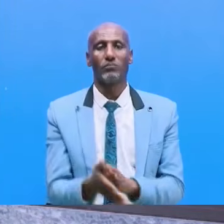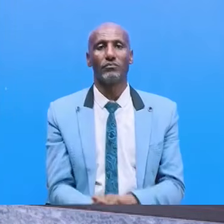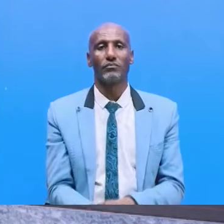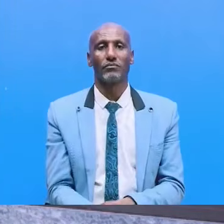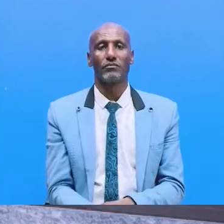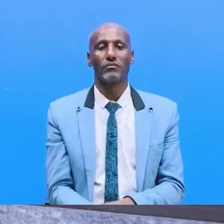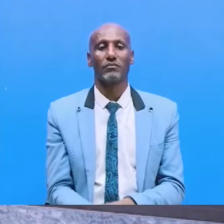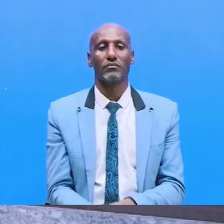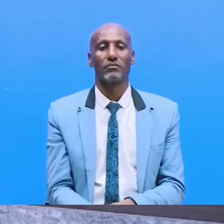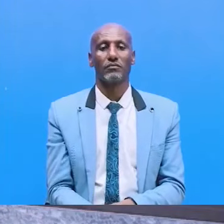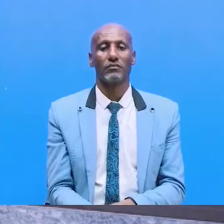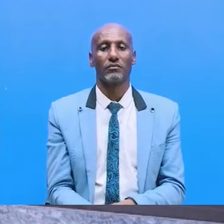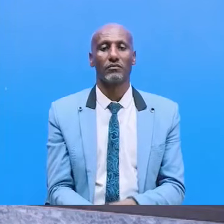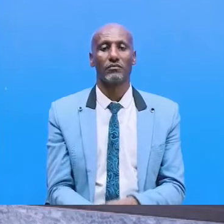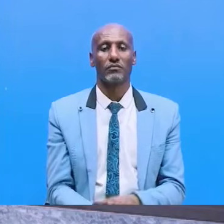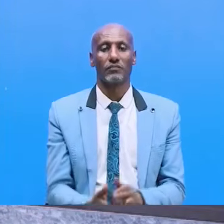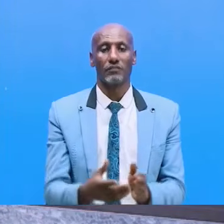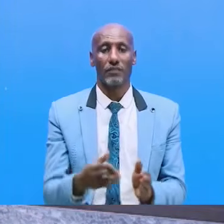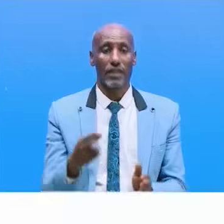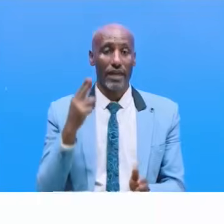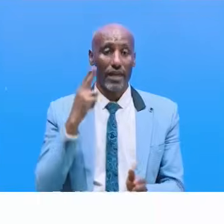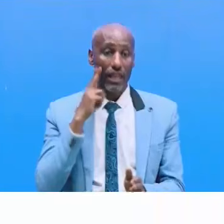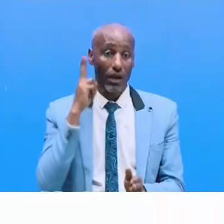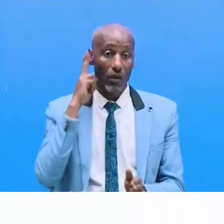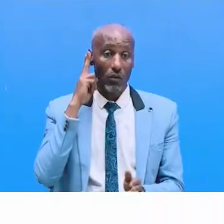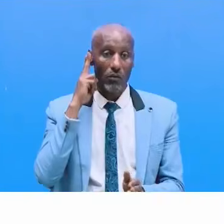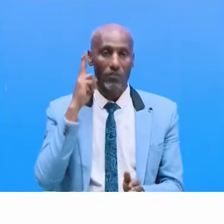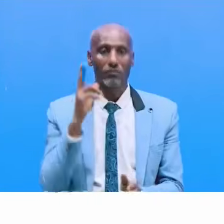as a greeting, like hello.